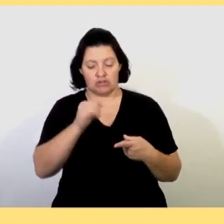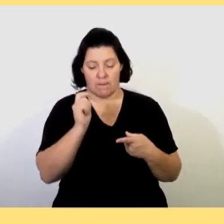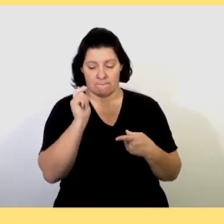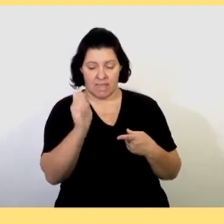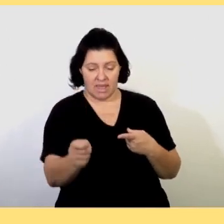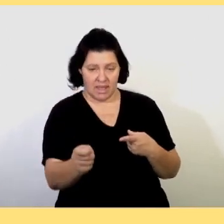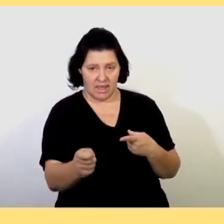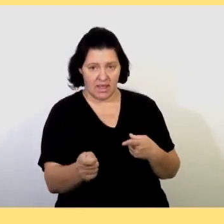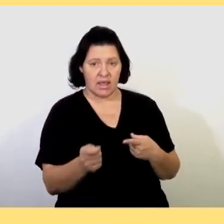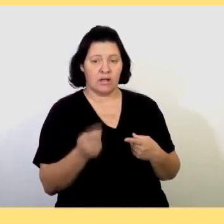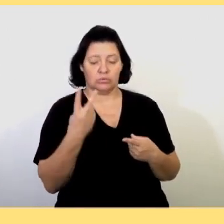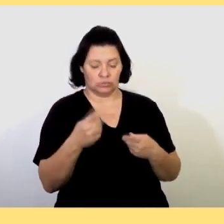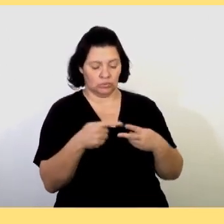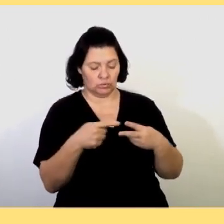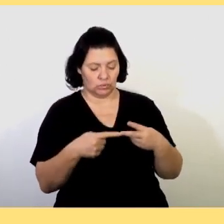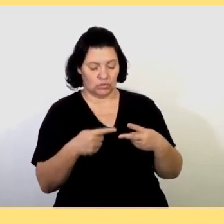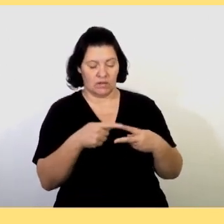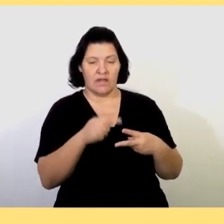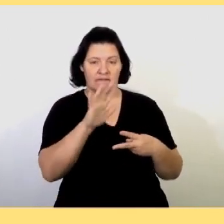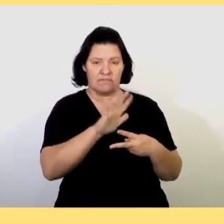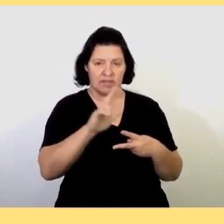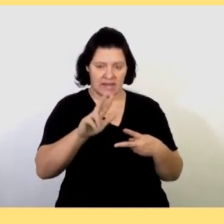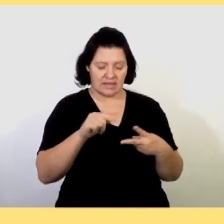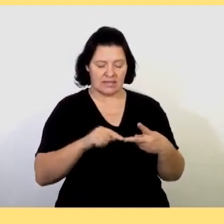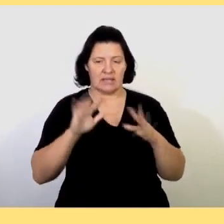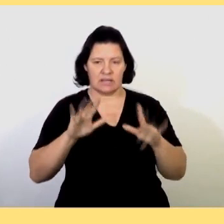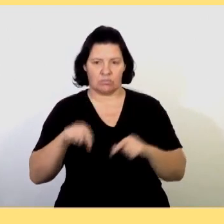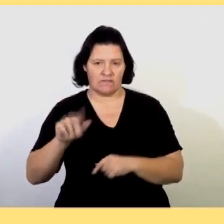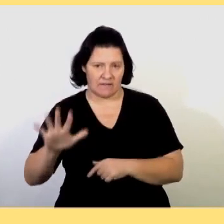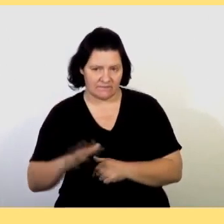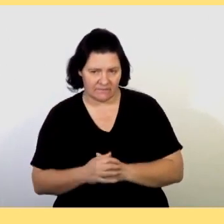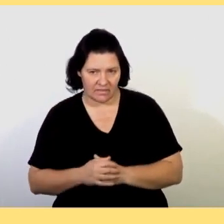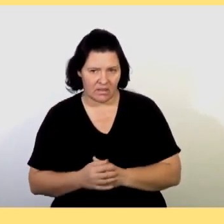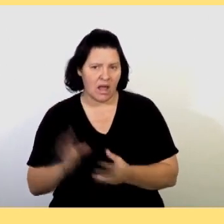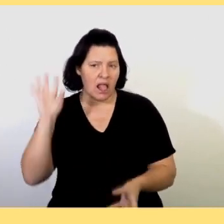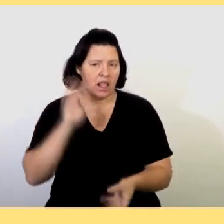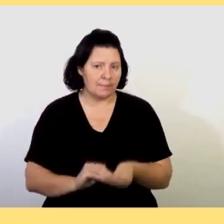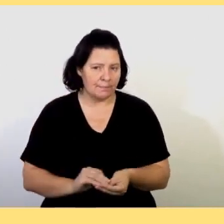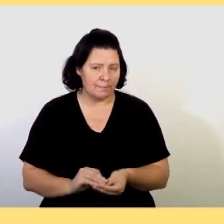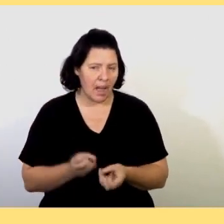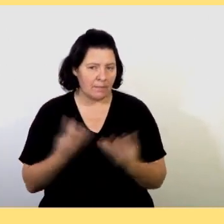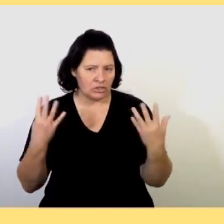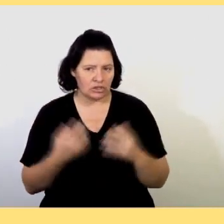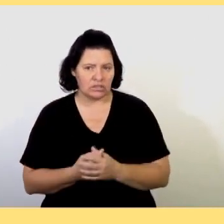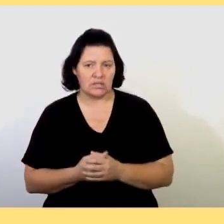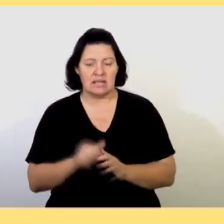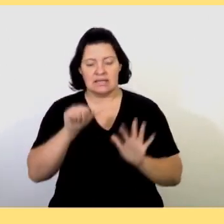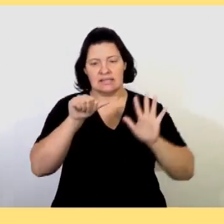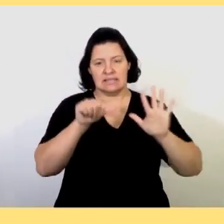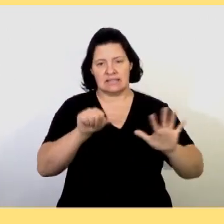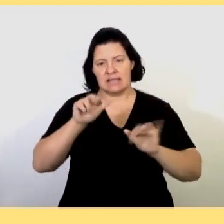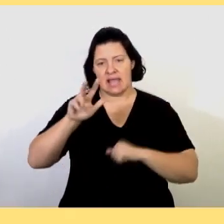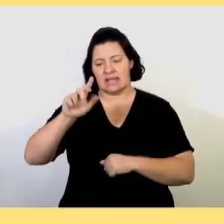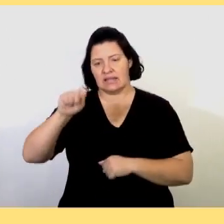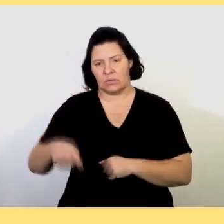paid JJ Wholesalers two amounts, 58 and 10.5. How much is that going to give you in total?